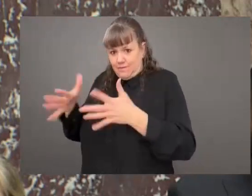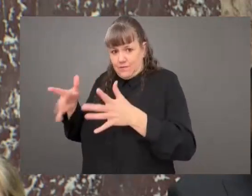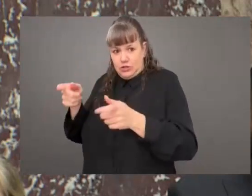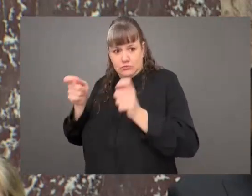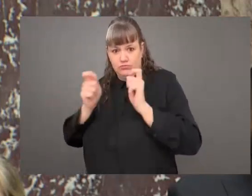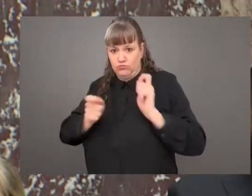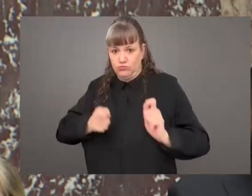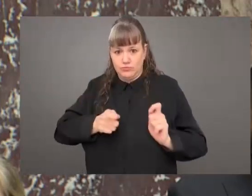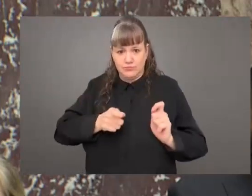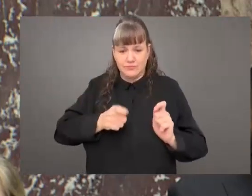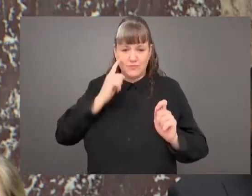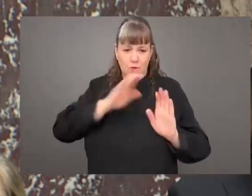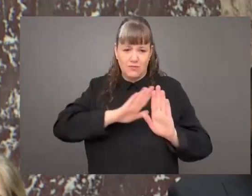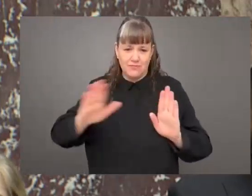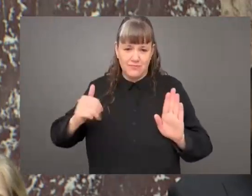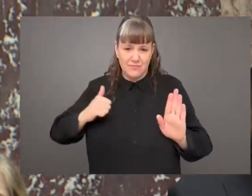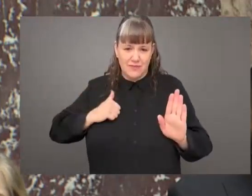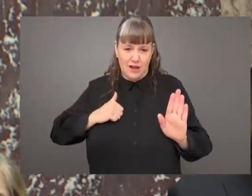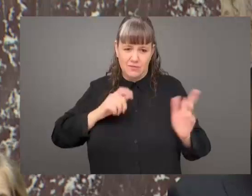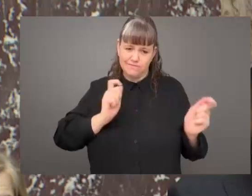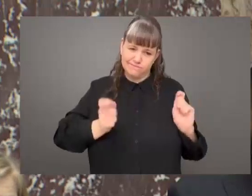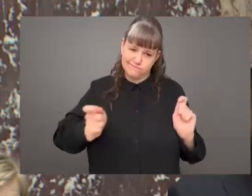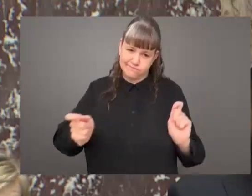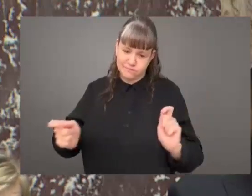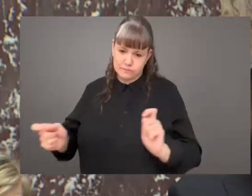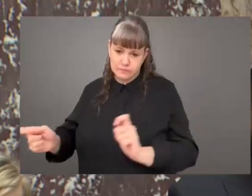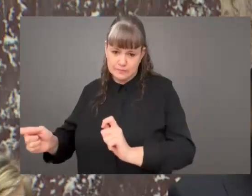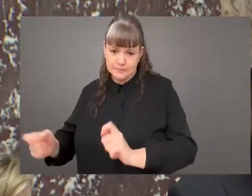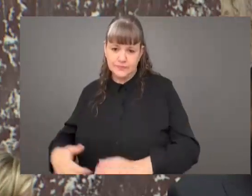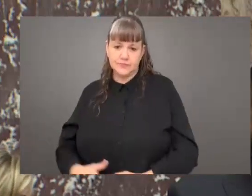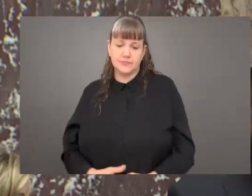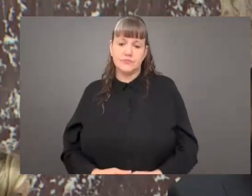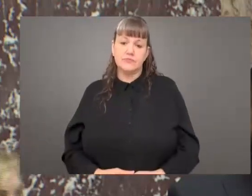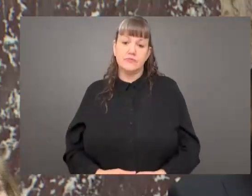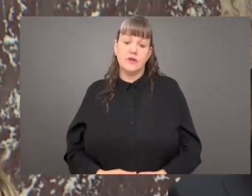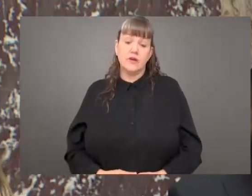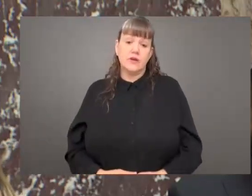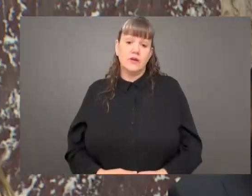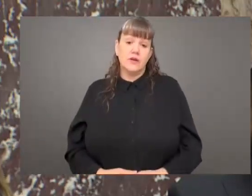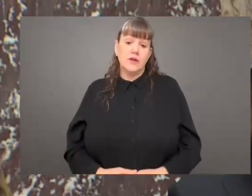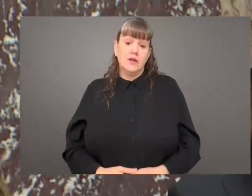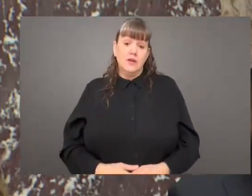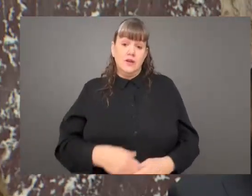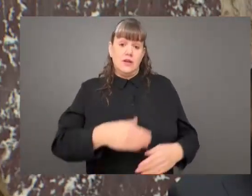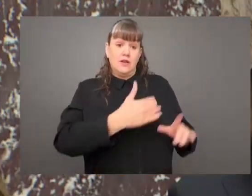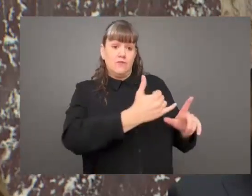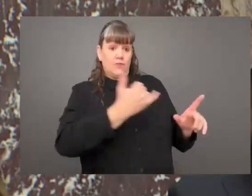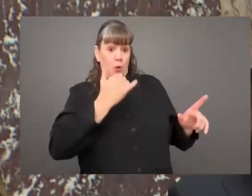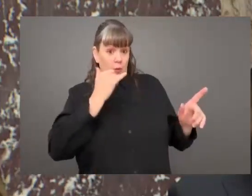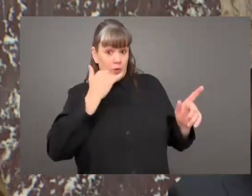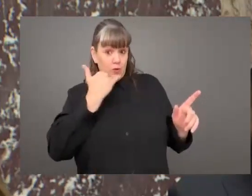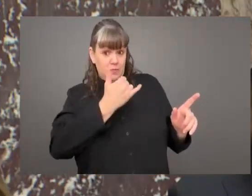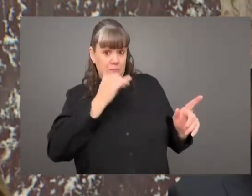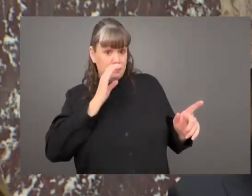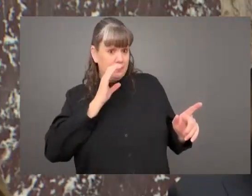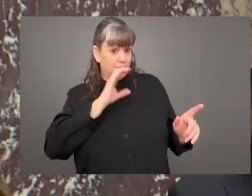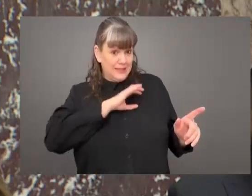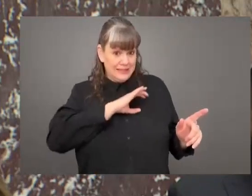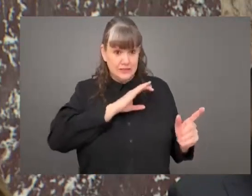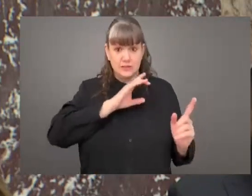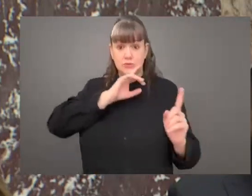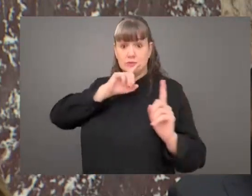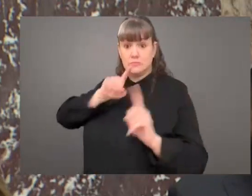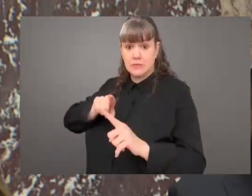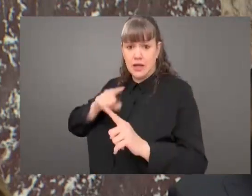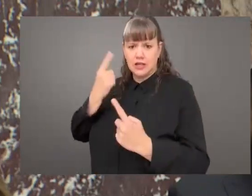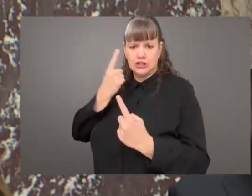of the things they consider first is whether or not the base is a mental health issue. Now, various